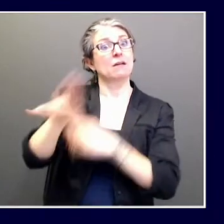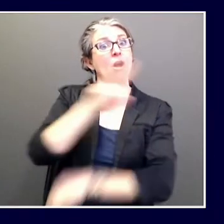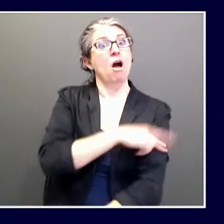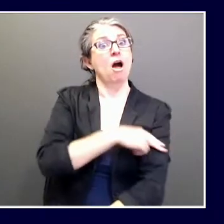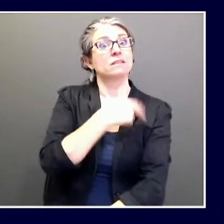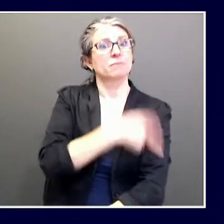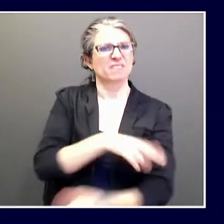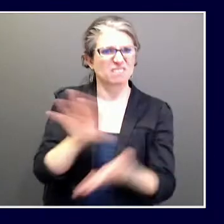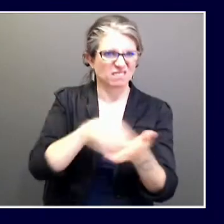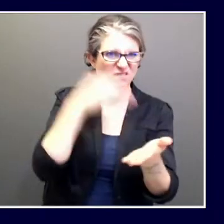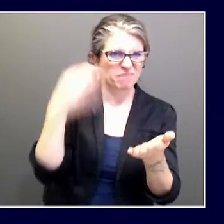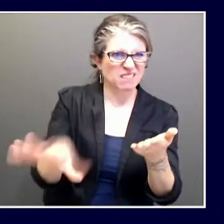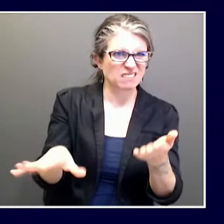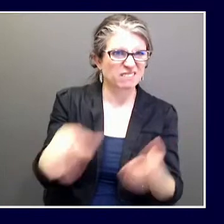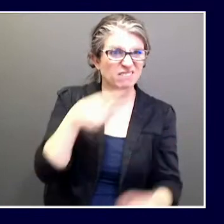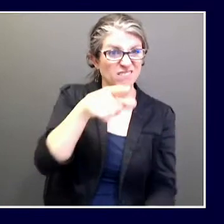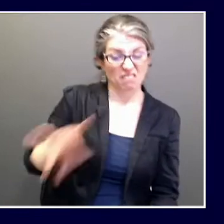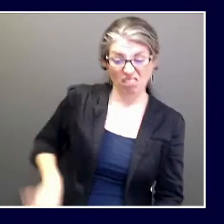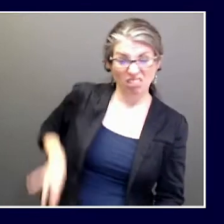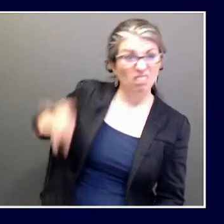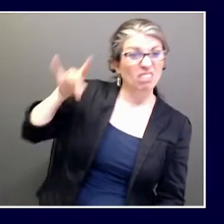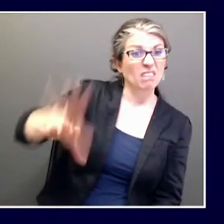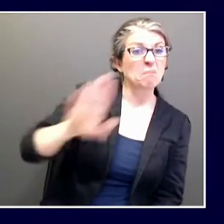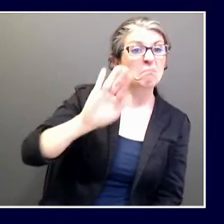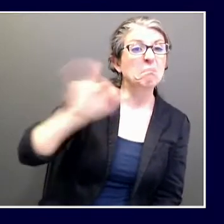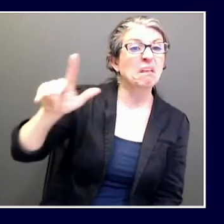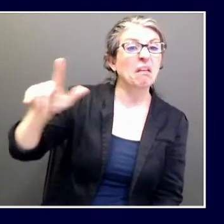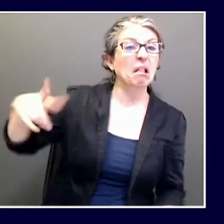people who are uninsured, who are looking for